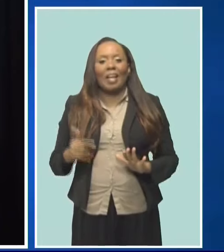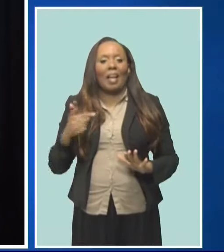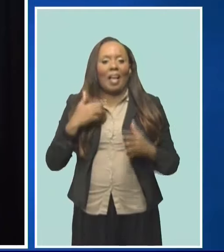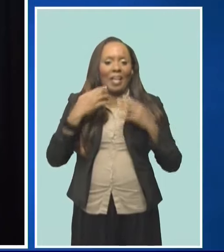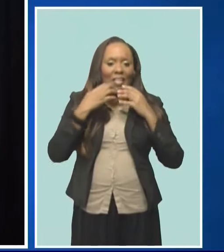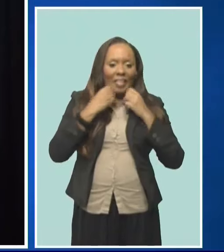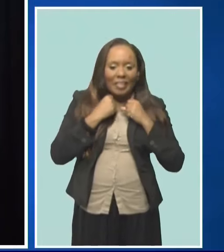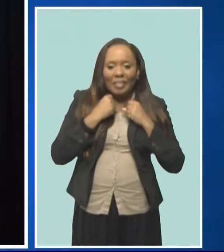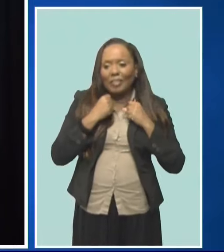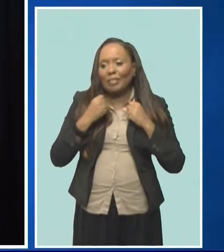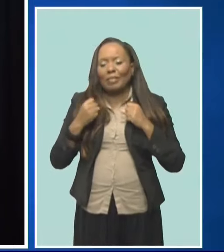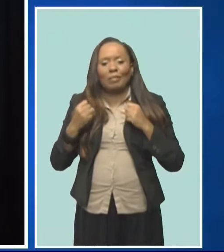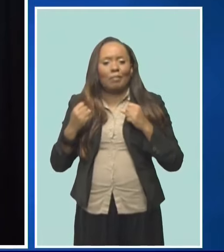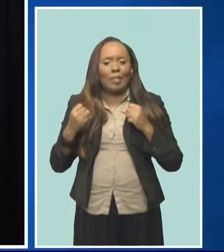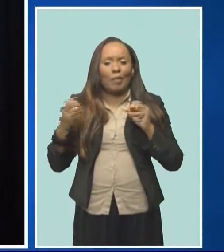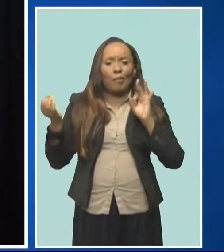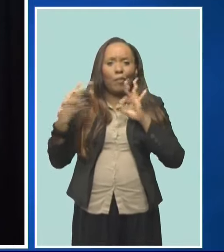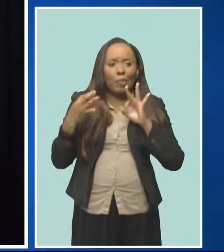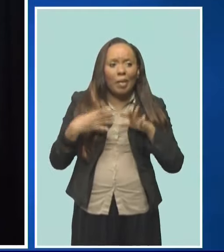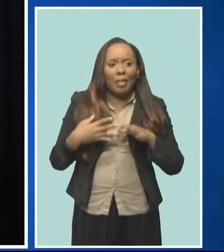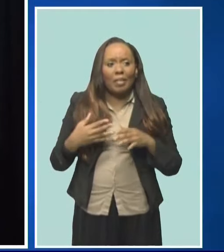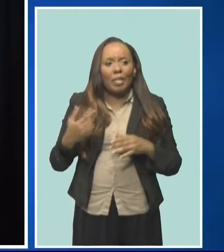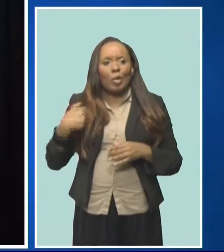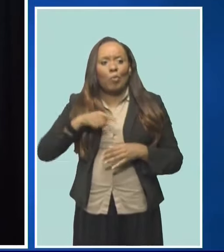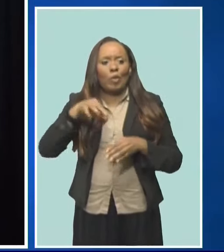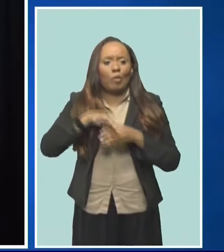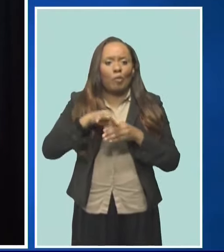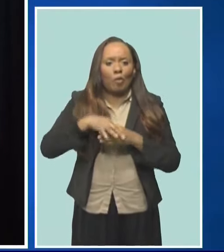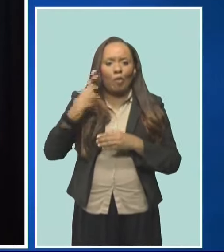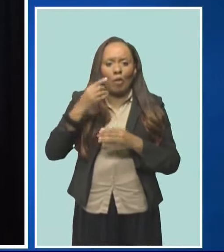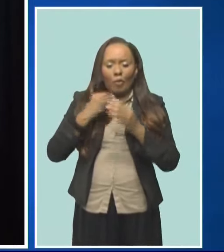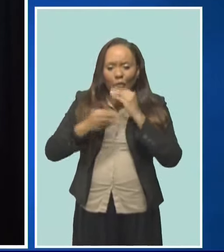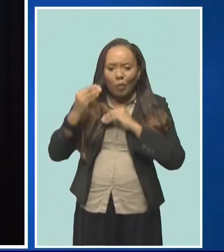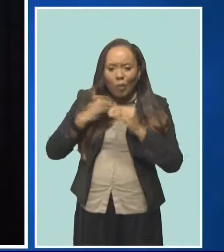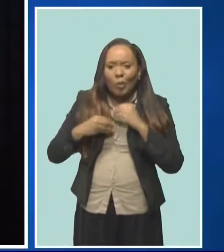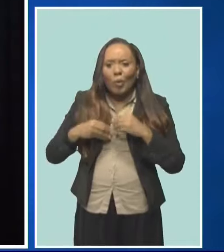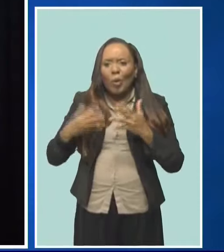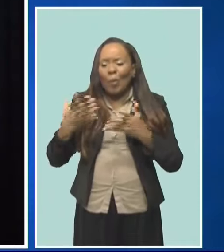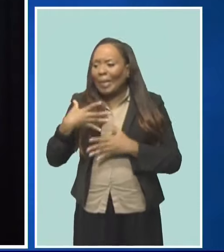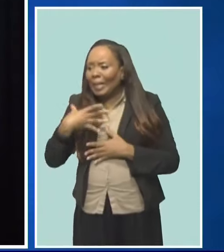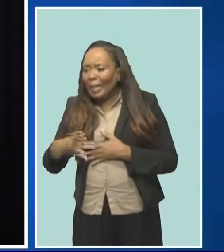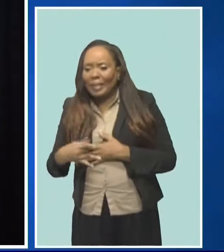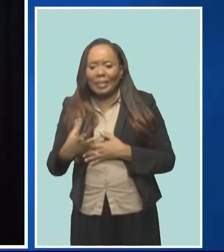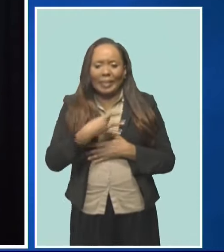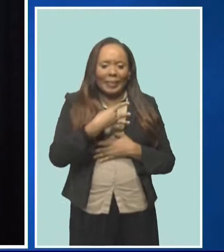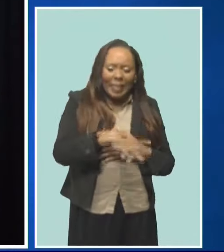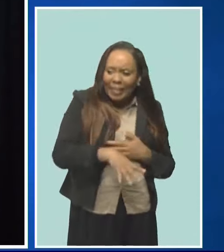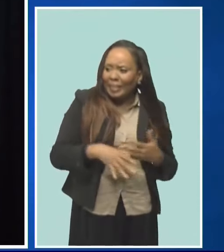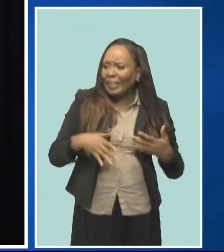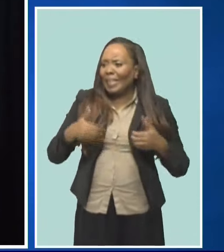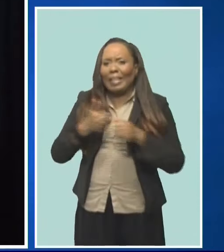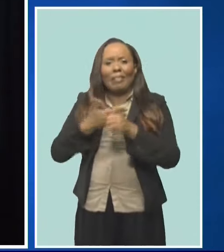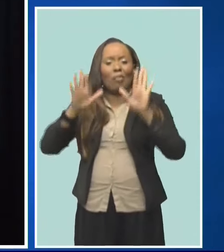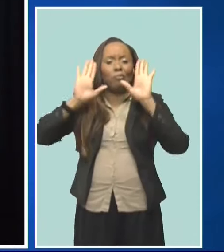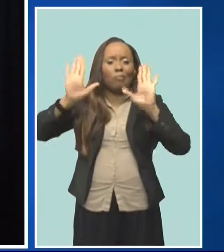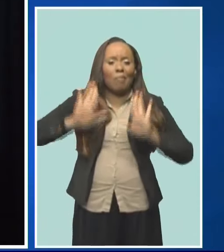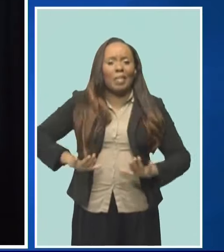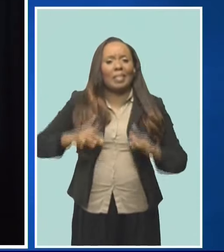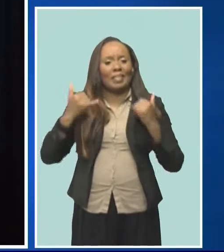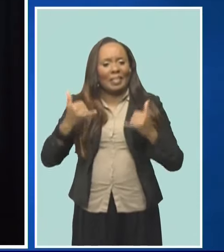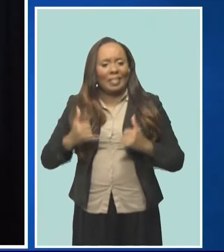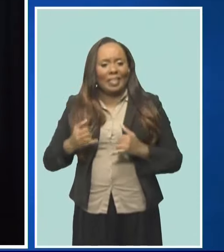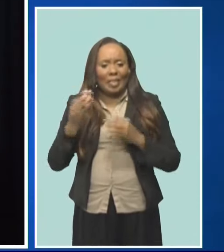to garner feedback from everyone. So they've asked us to vote on the food and tell us what we liked, what we didn't like, but everything was amazing today in terms